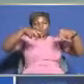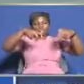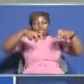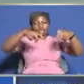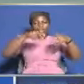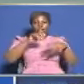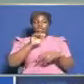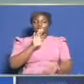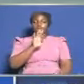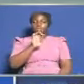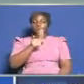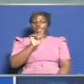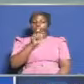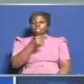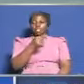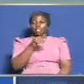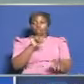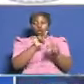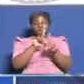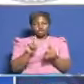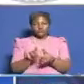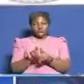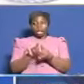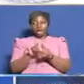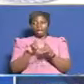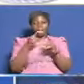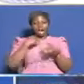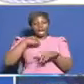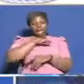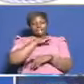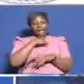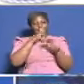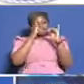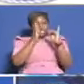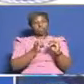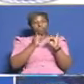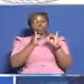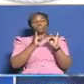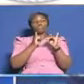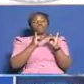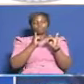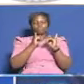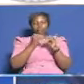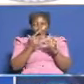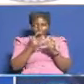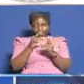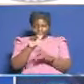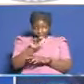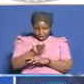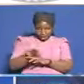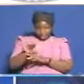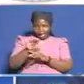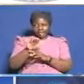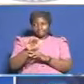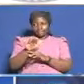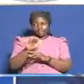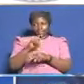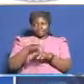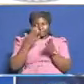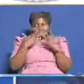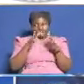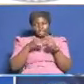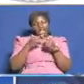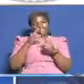We are also doing the new bay terminal. And very soon, Mombasa will be one of the best ports